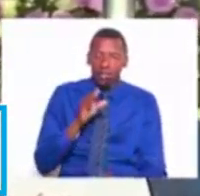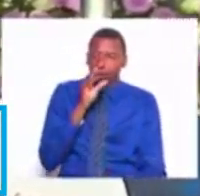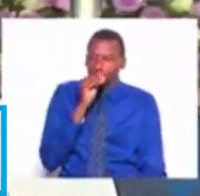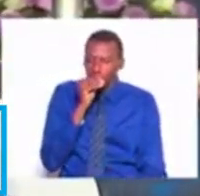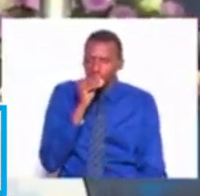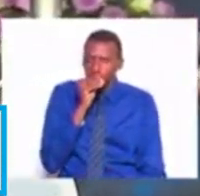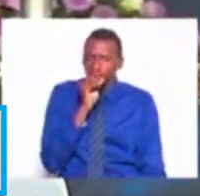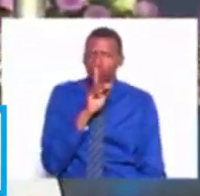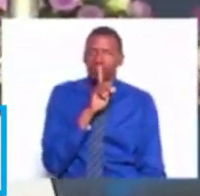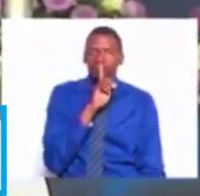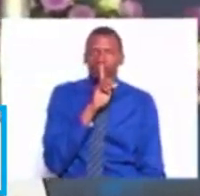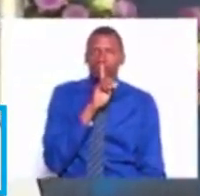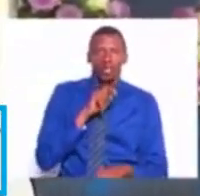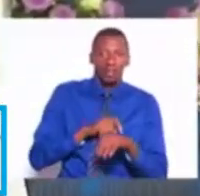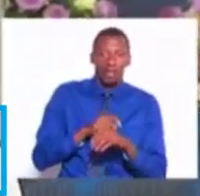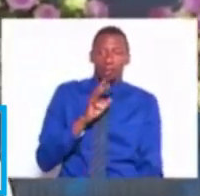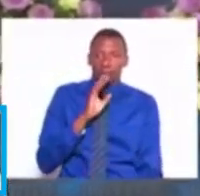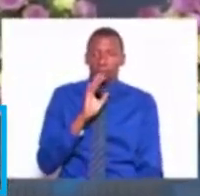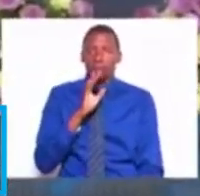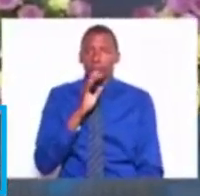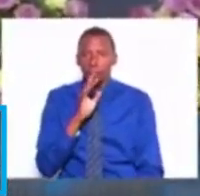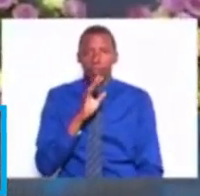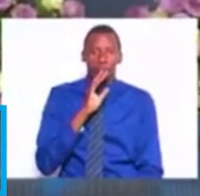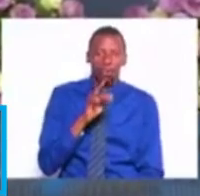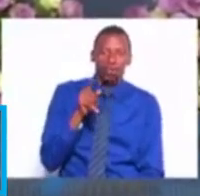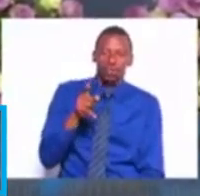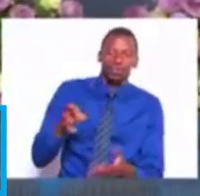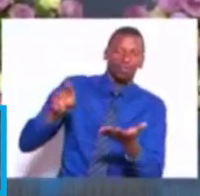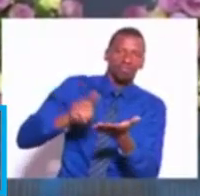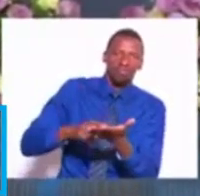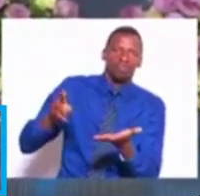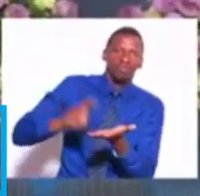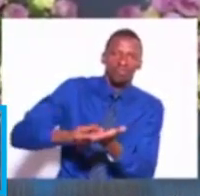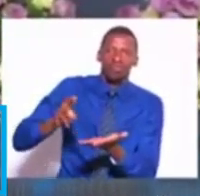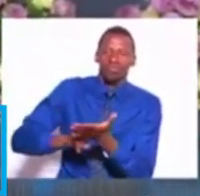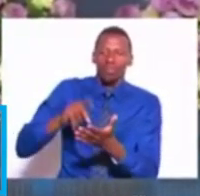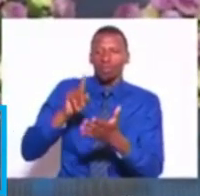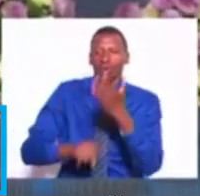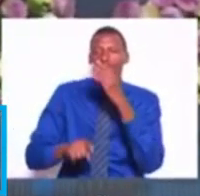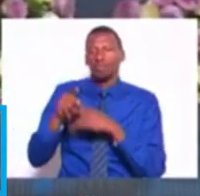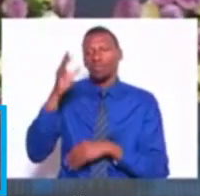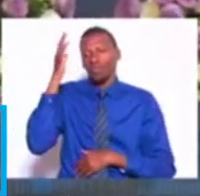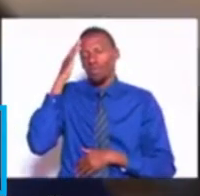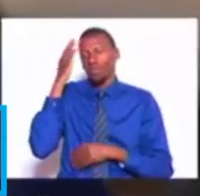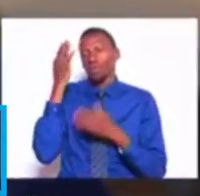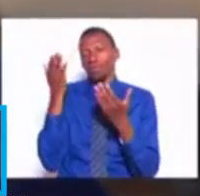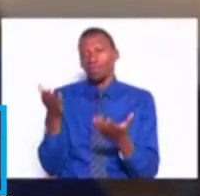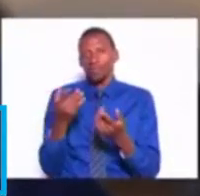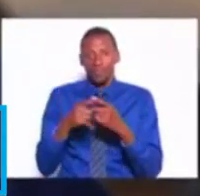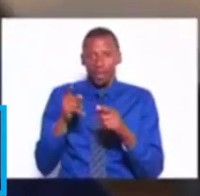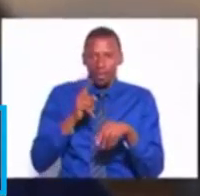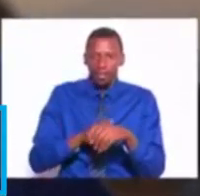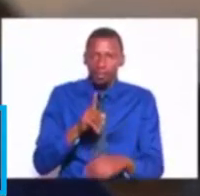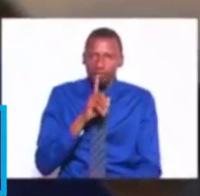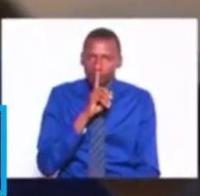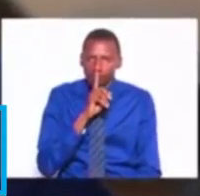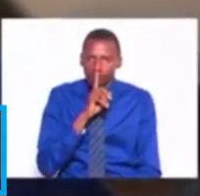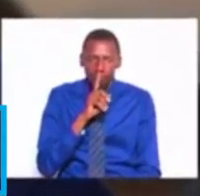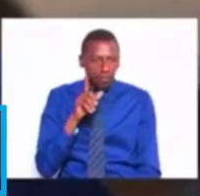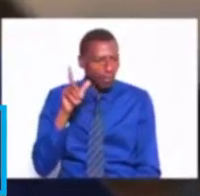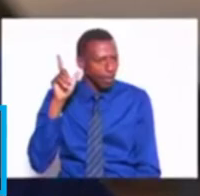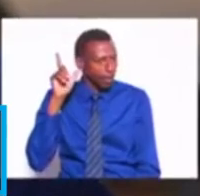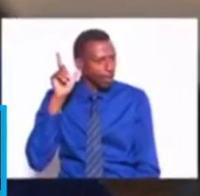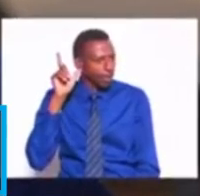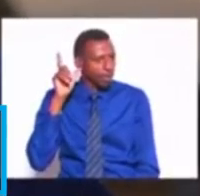You know, when you keep talking, you just repeat what you know. But when you keep quiet and listen,